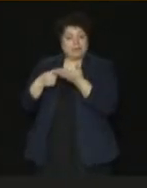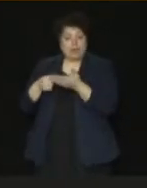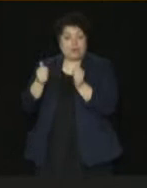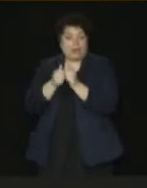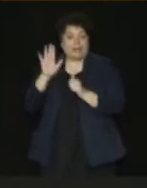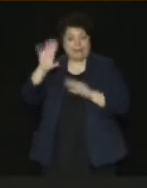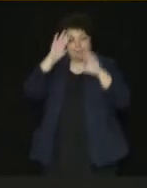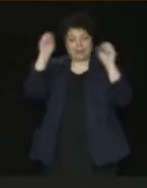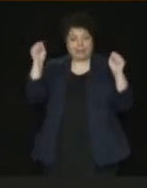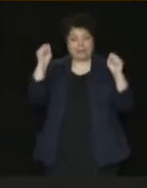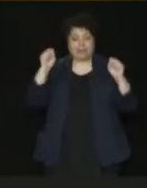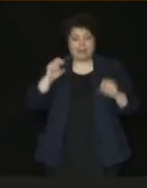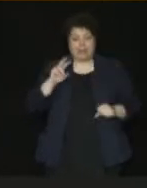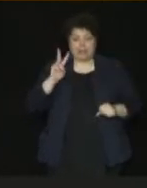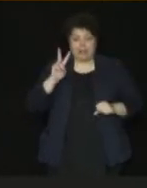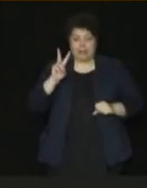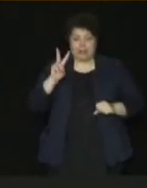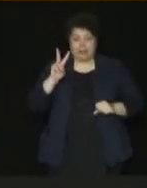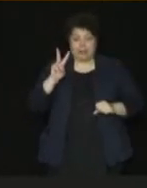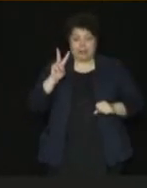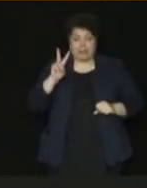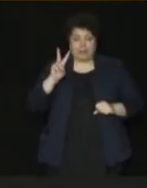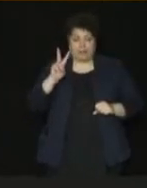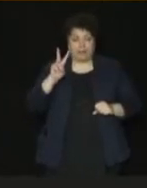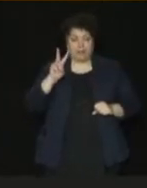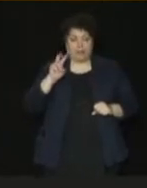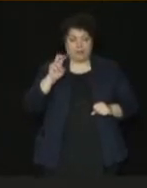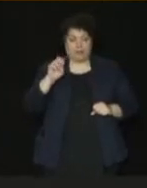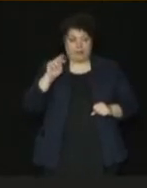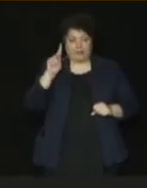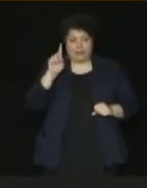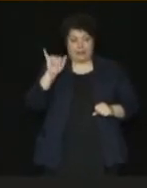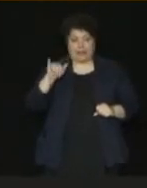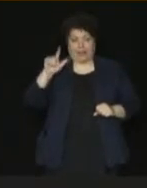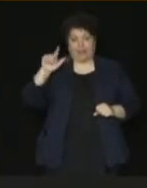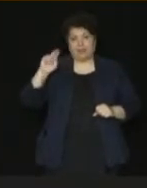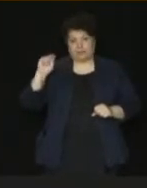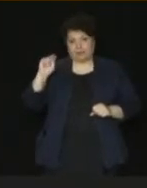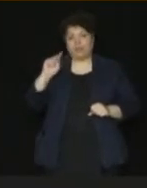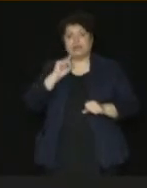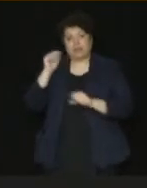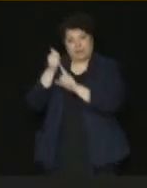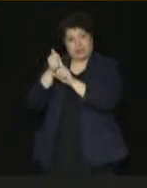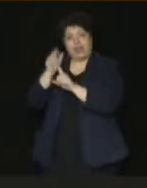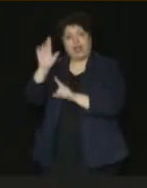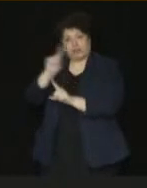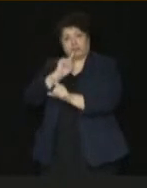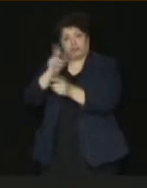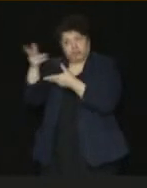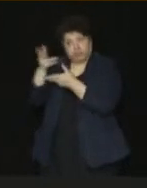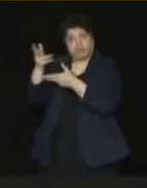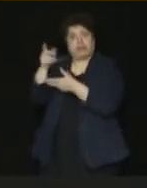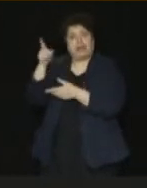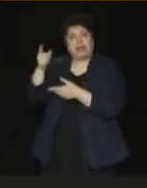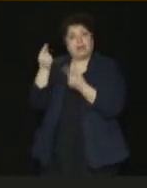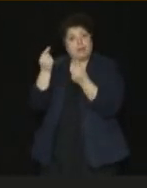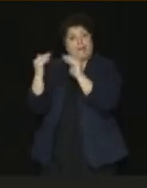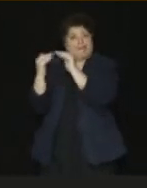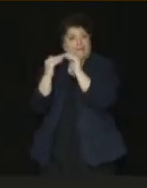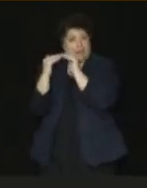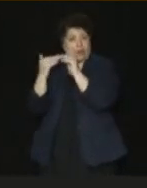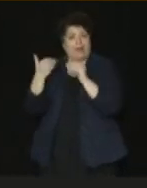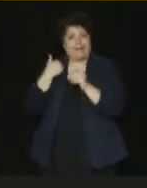she highlighted the need for greater transparency on vaccine production to make sure that things are being fair. They expressed